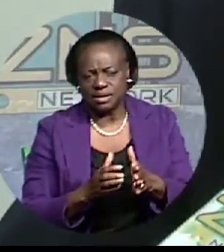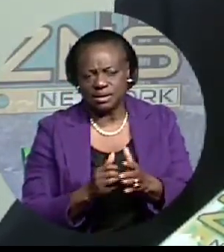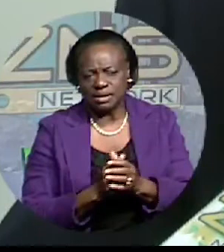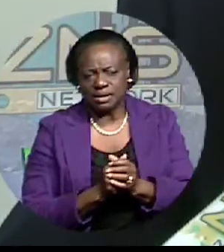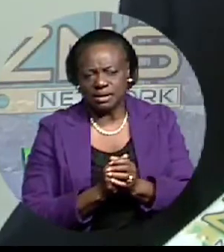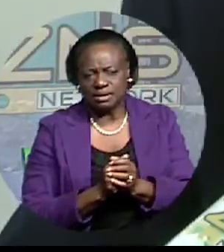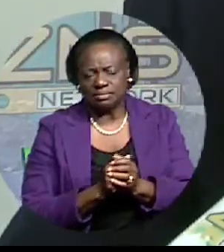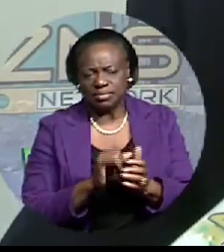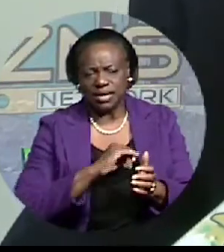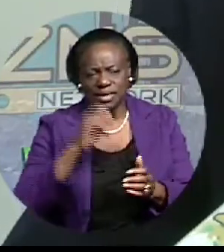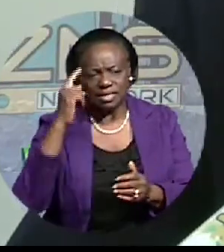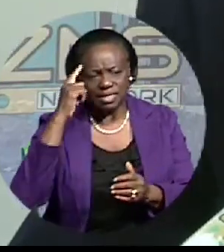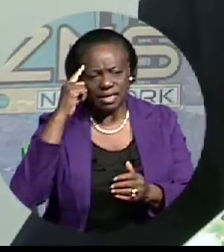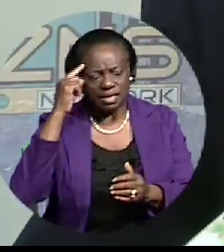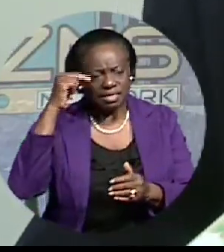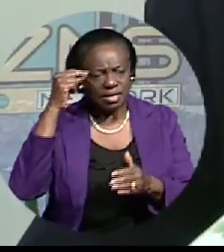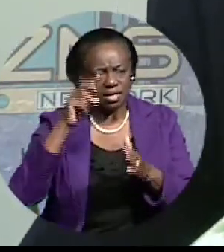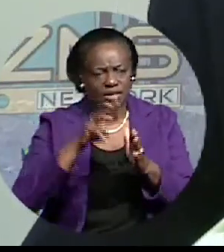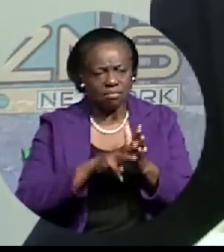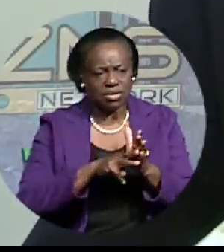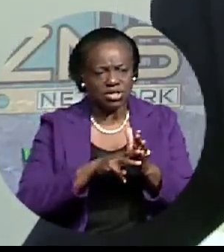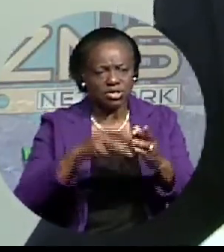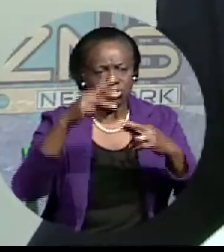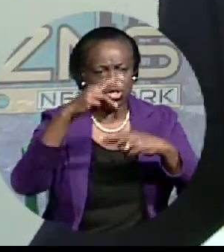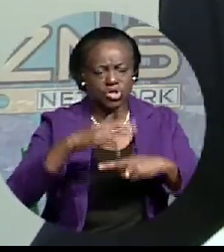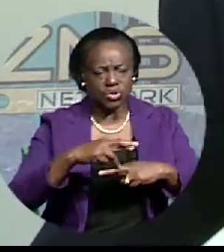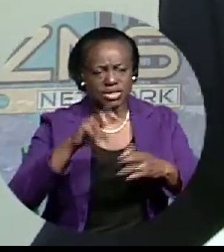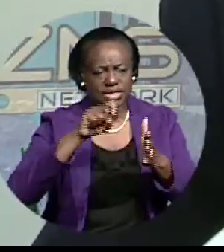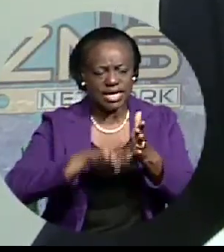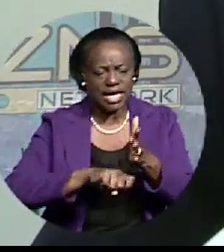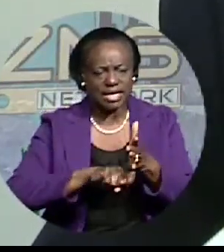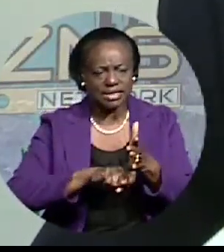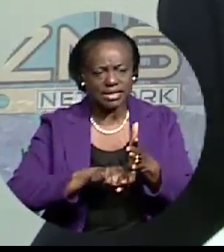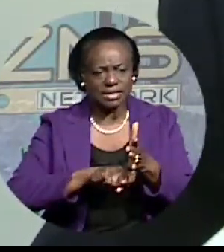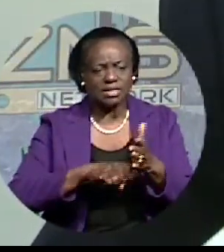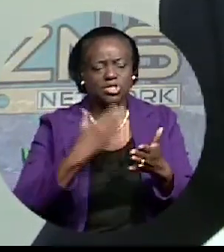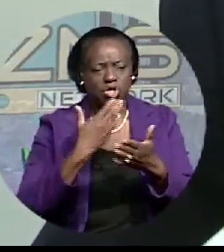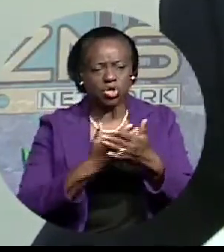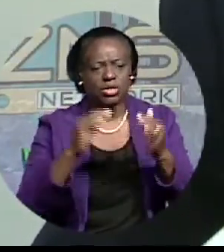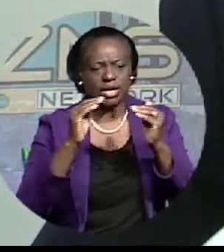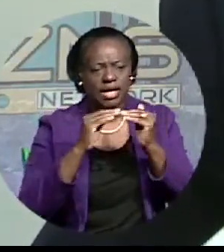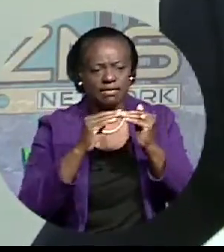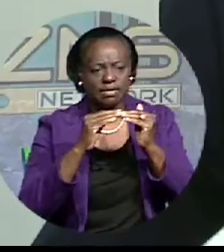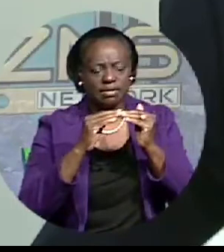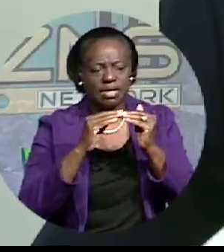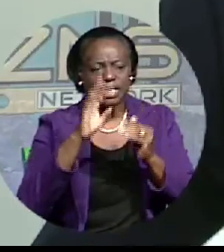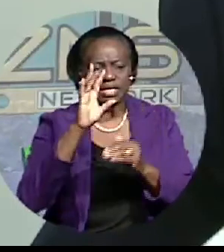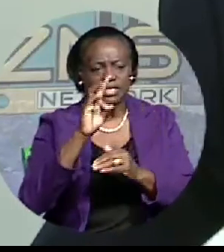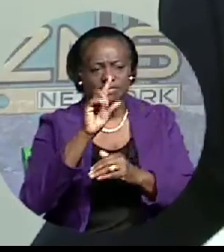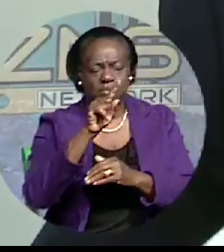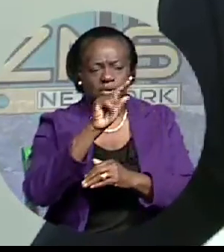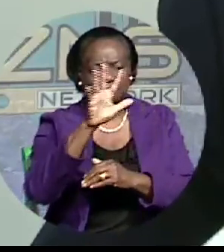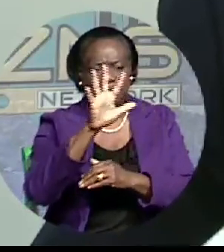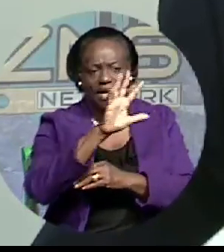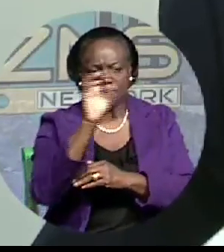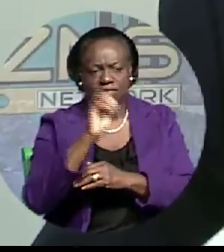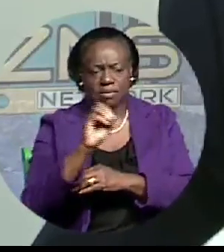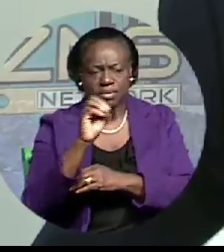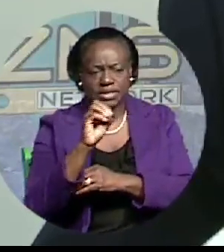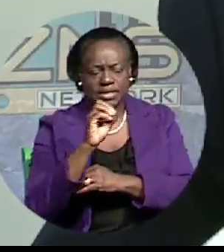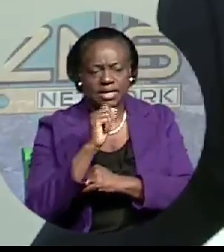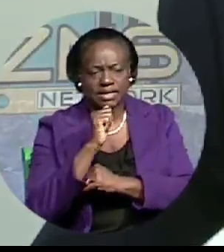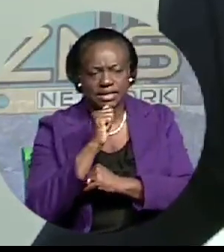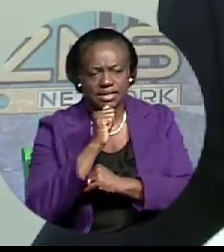But I think the government's introducing the tax at a moderate level, 7.5%. That's quite a lot less than the